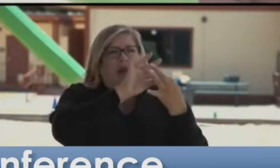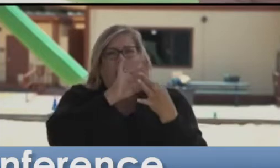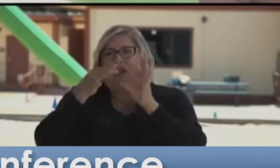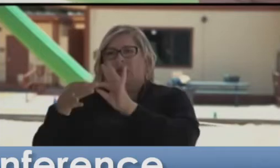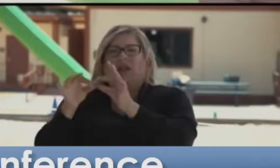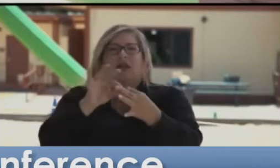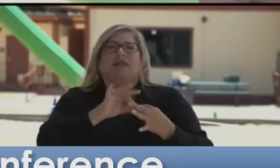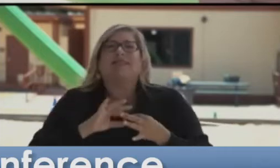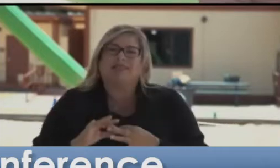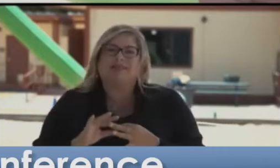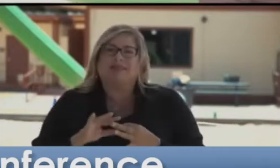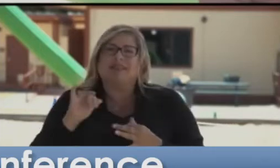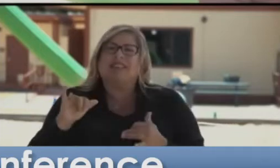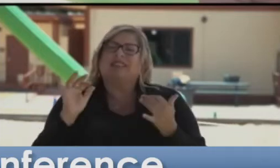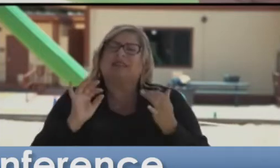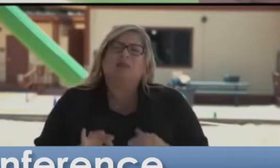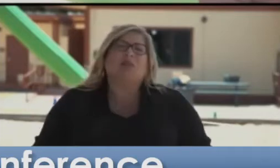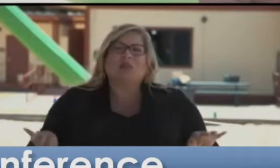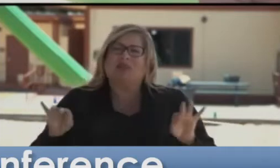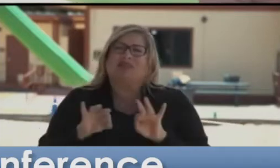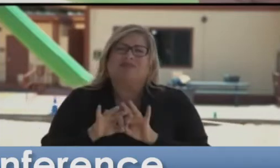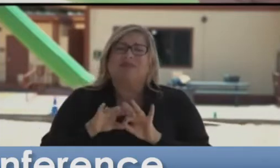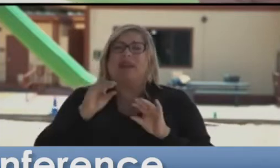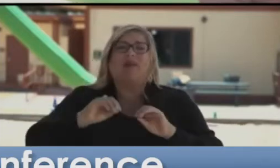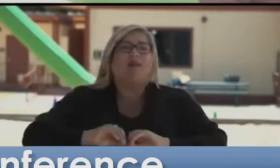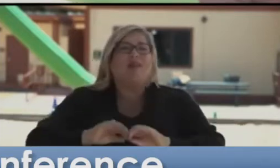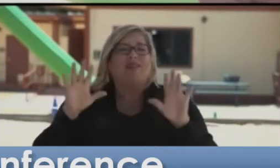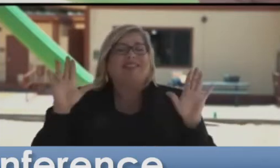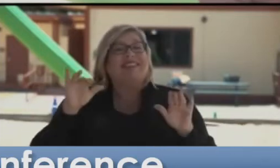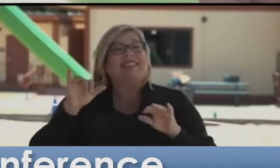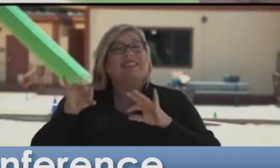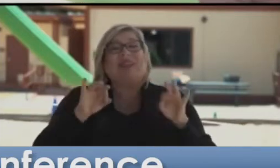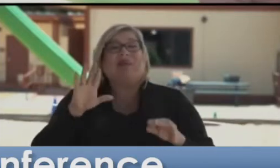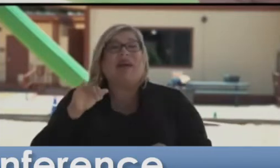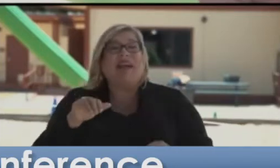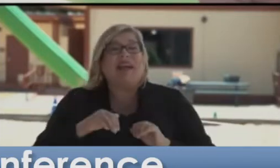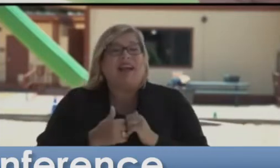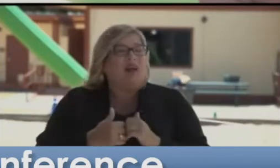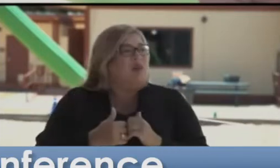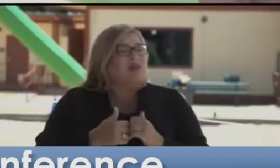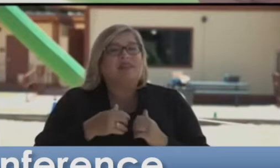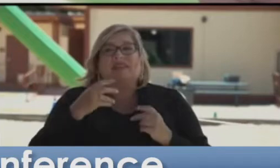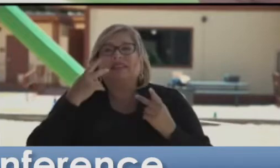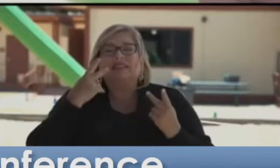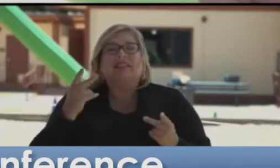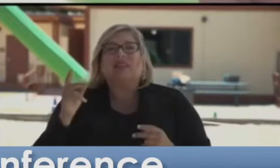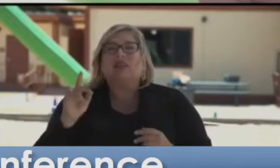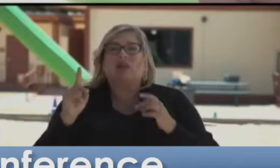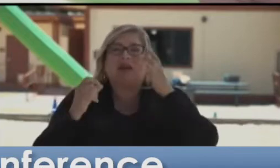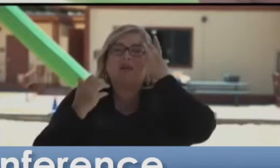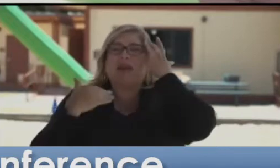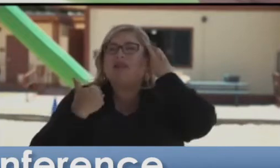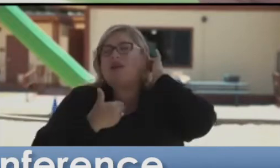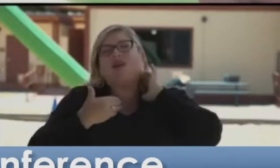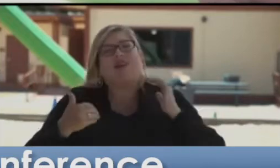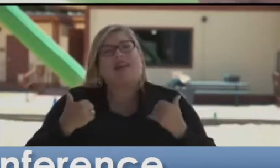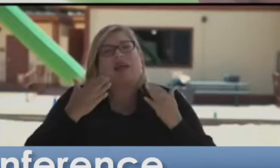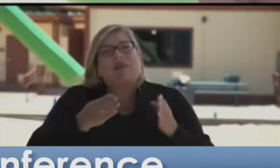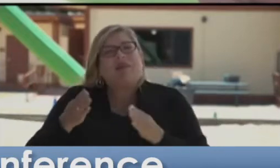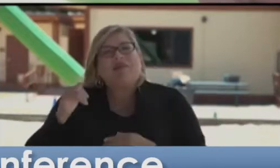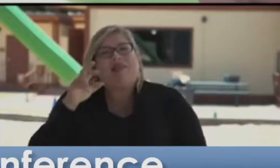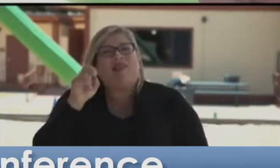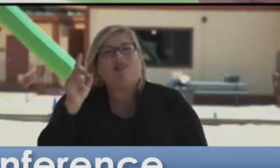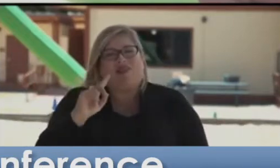self-evidently, most importantly, defined by the place and location that so many of our youth are each and every